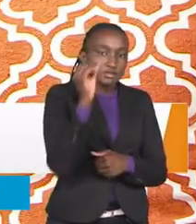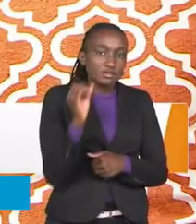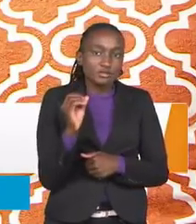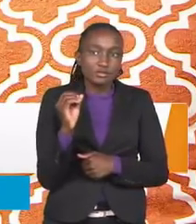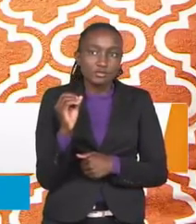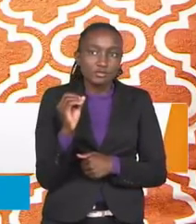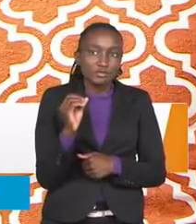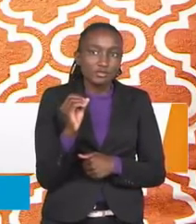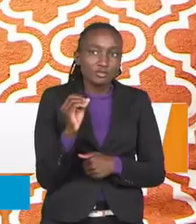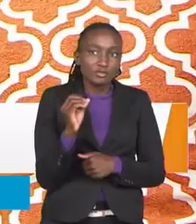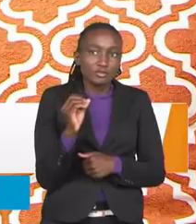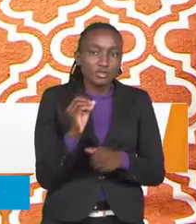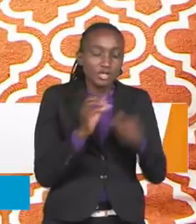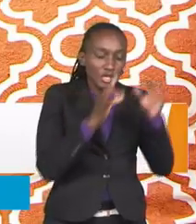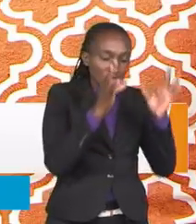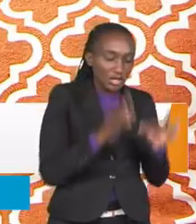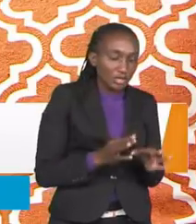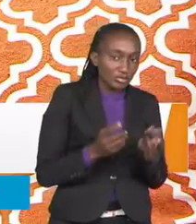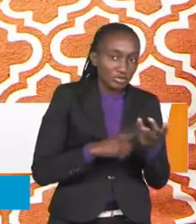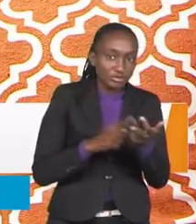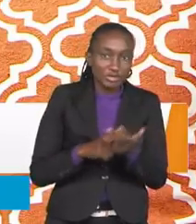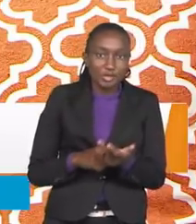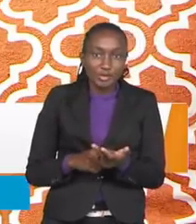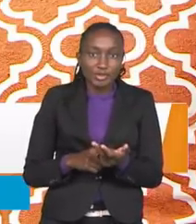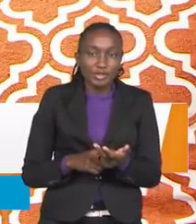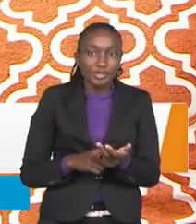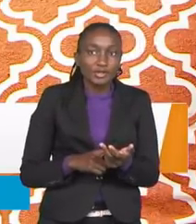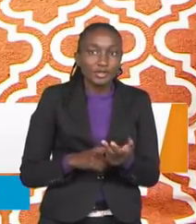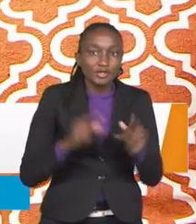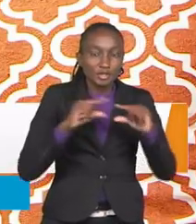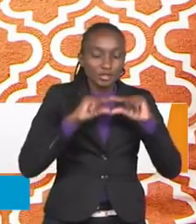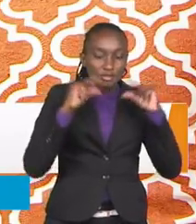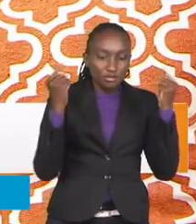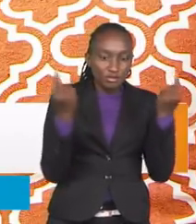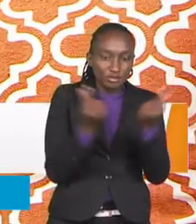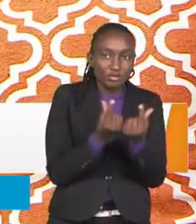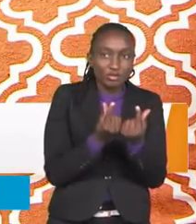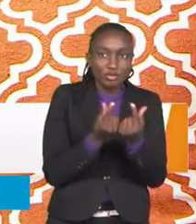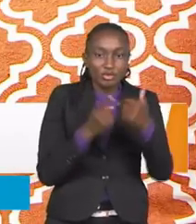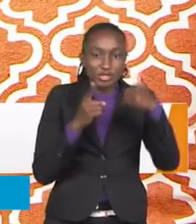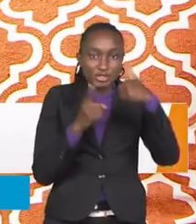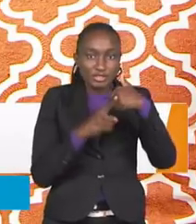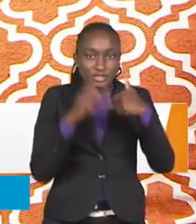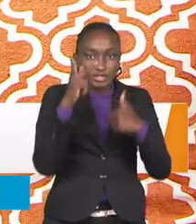52 56 30. Okay. And account is Global 6K